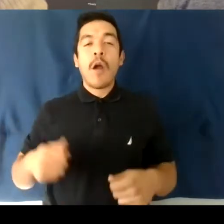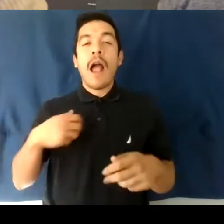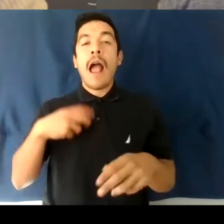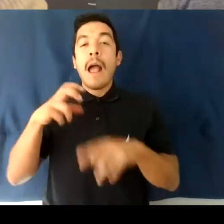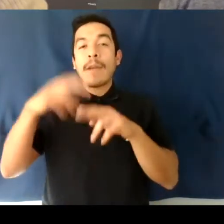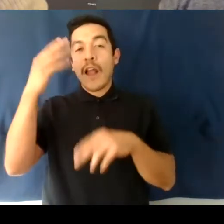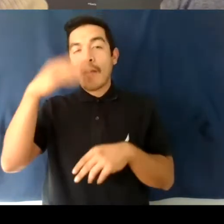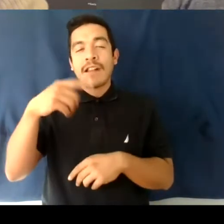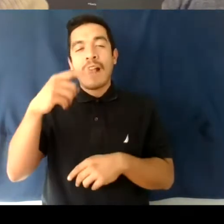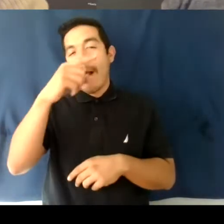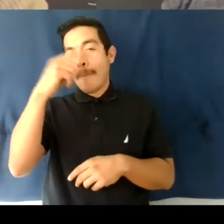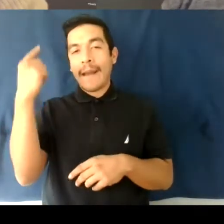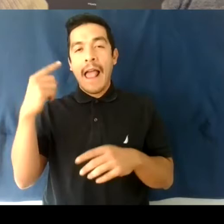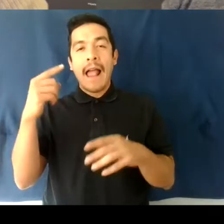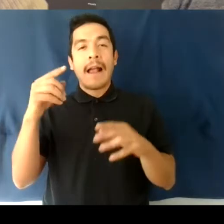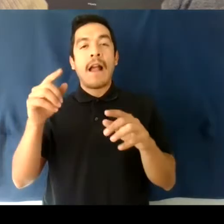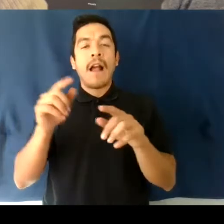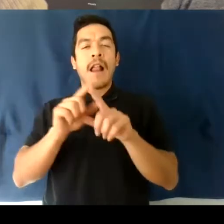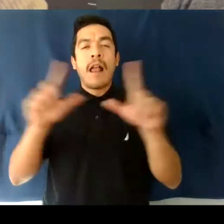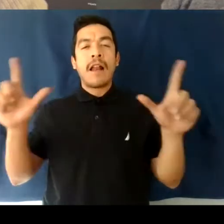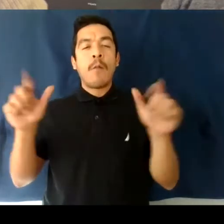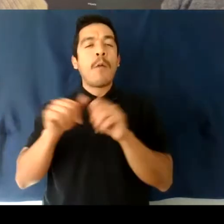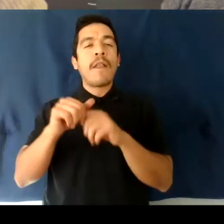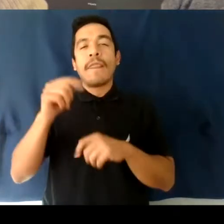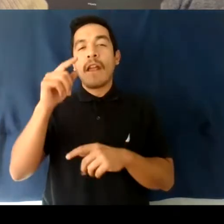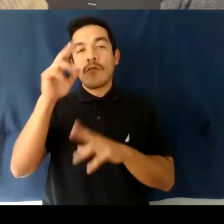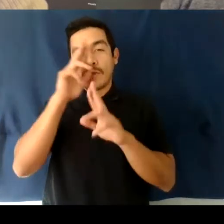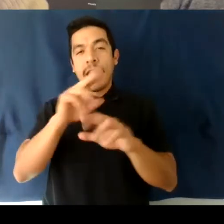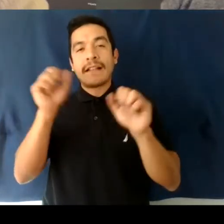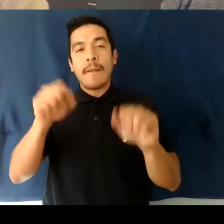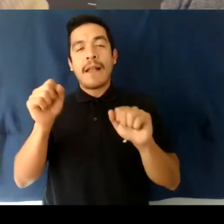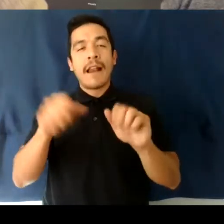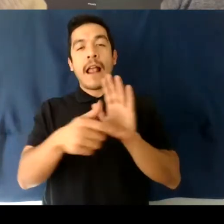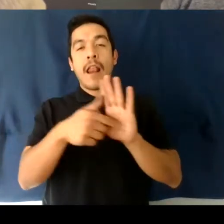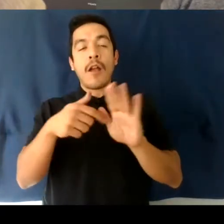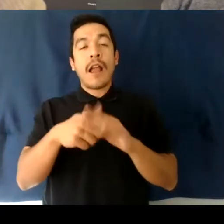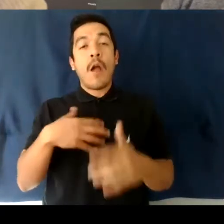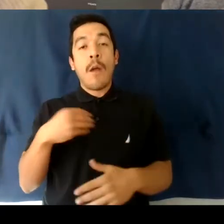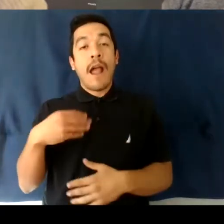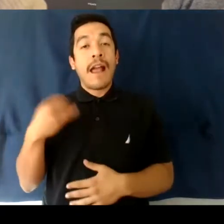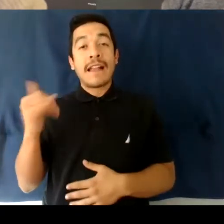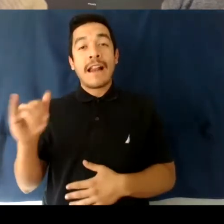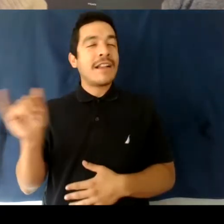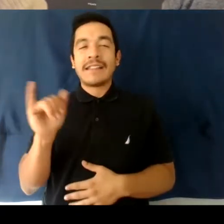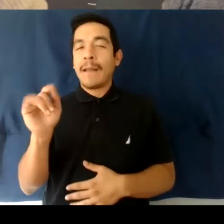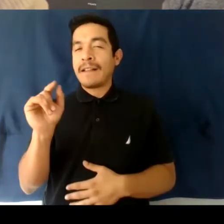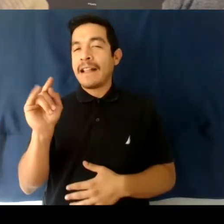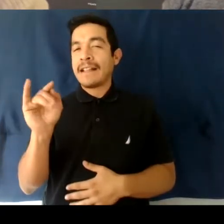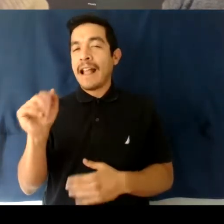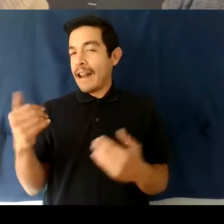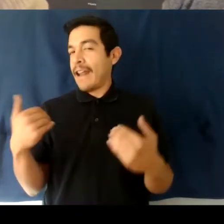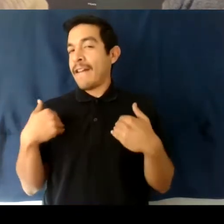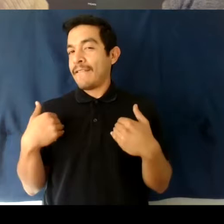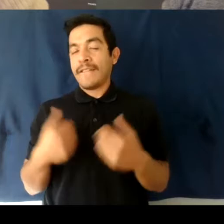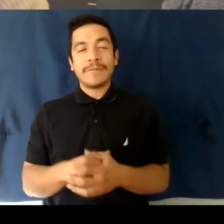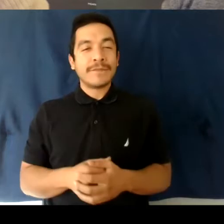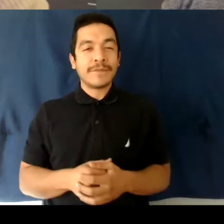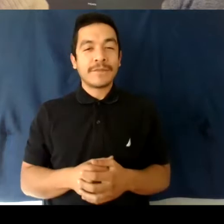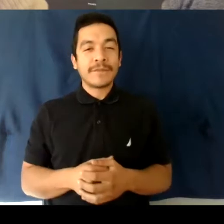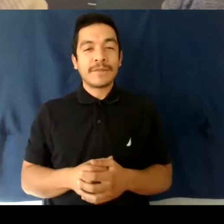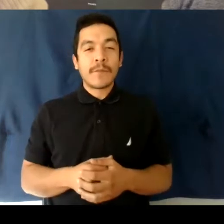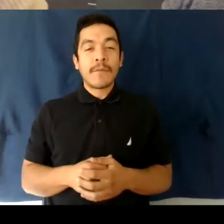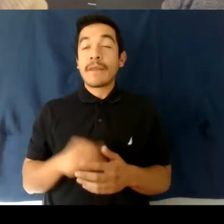Black banner with the Respectability logo in white and yellow. It's the same banner that Tatiana has as well. But yeah, as